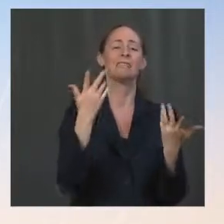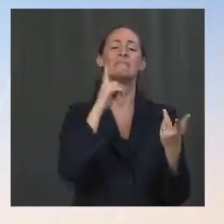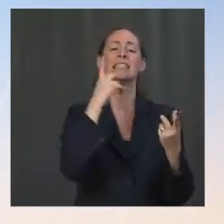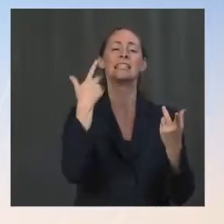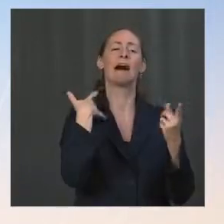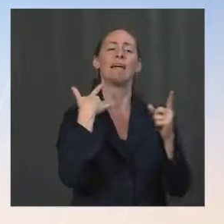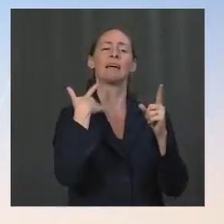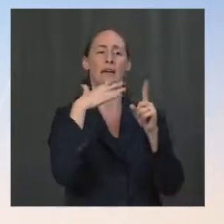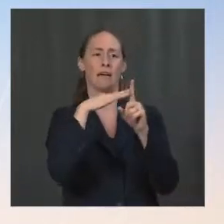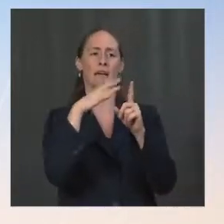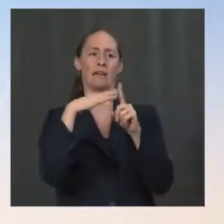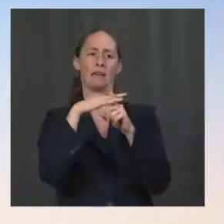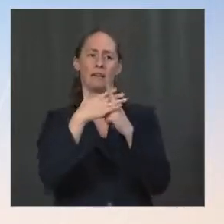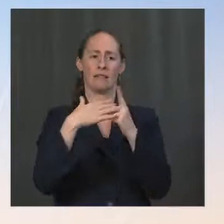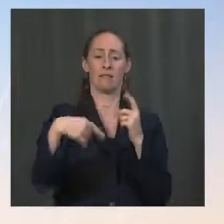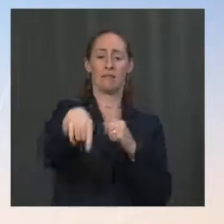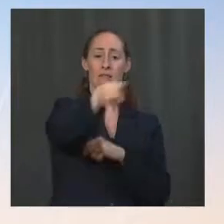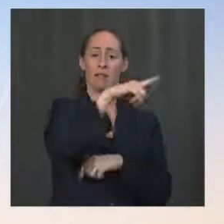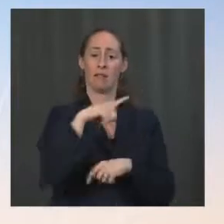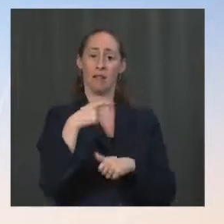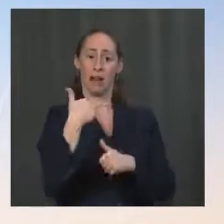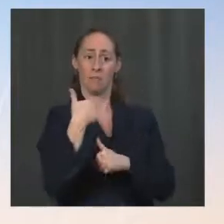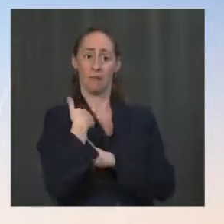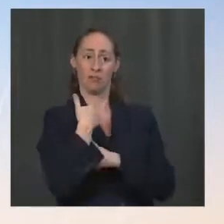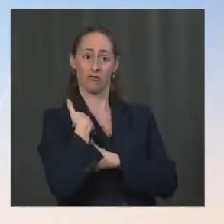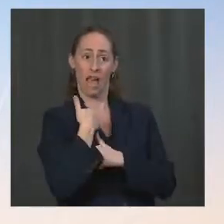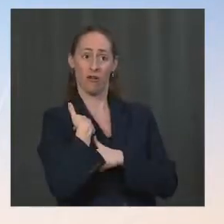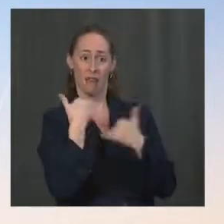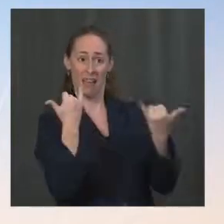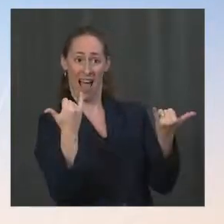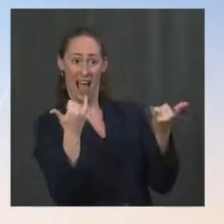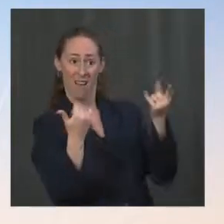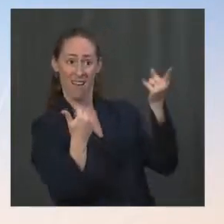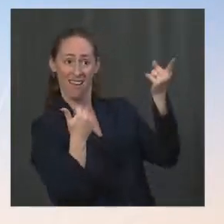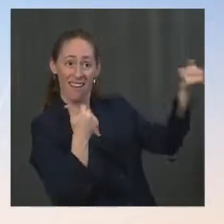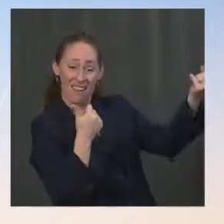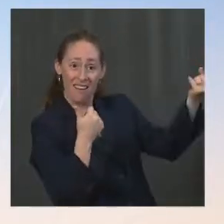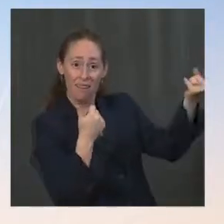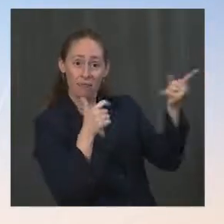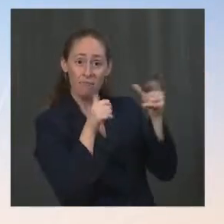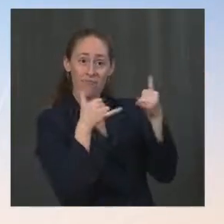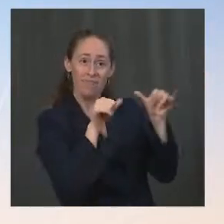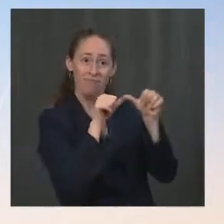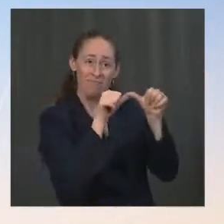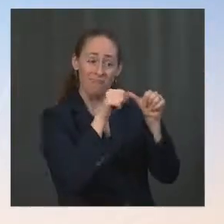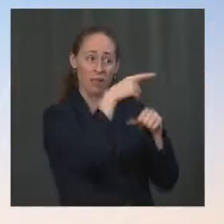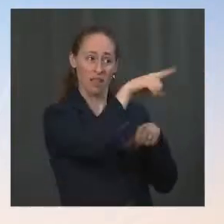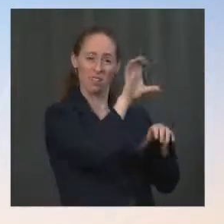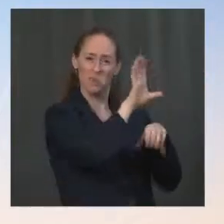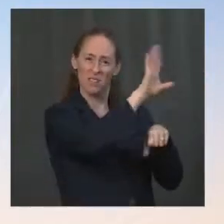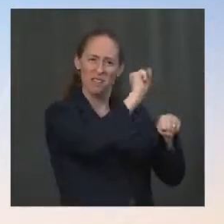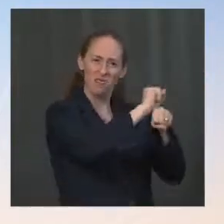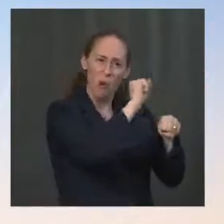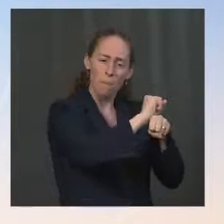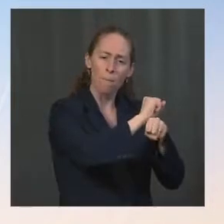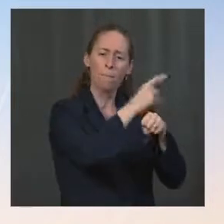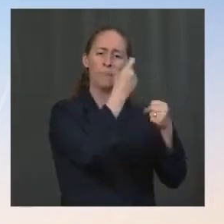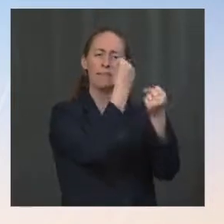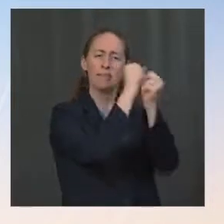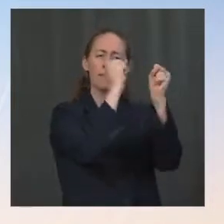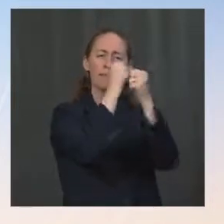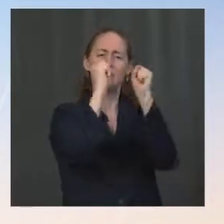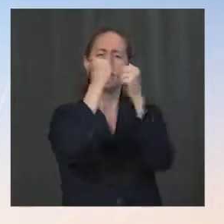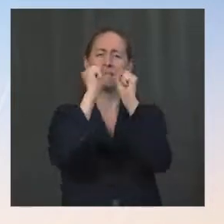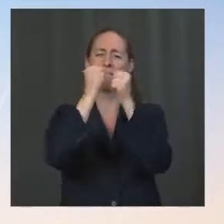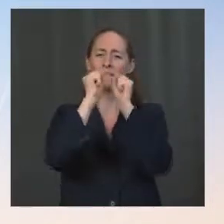the military deployed on the ground are bravely continuing to implement a mission to save lives on the ground. American